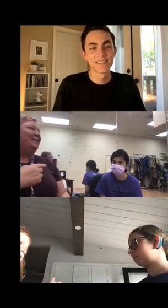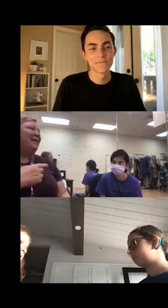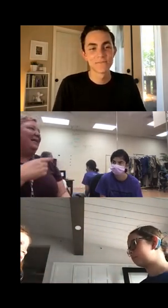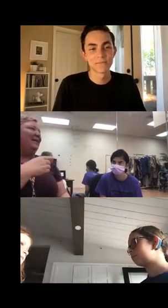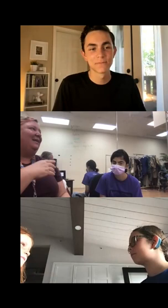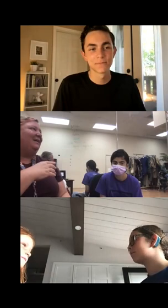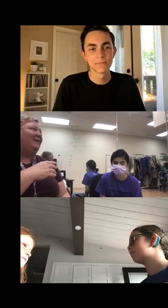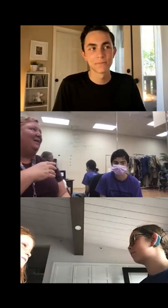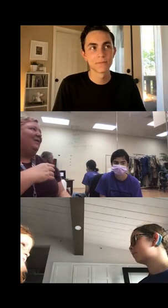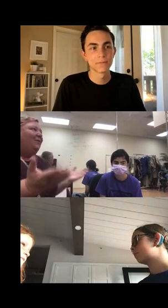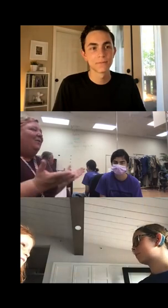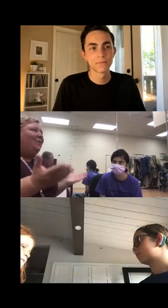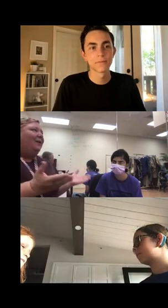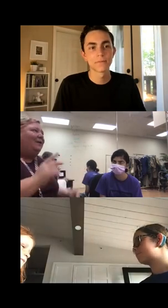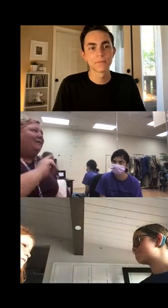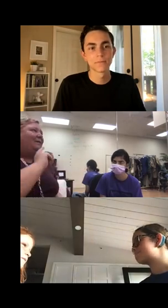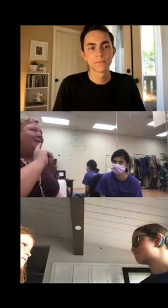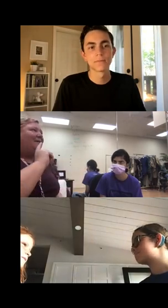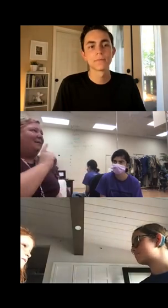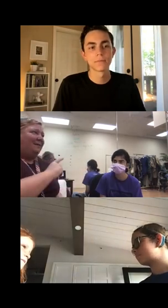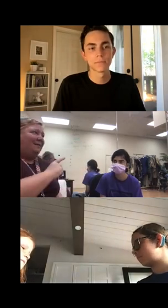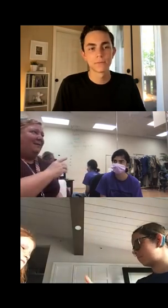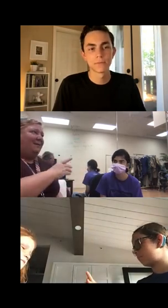And then I say, what?